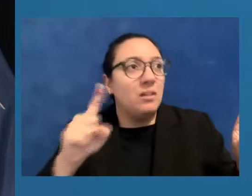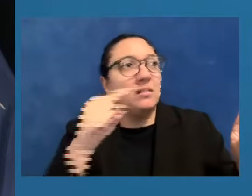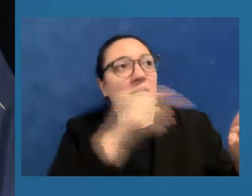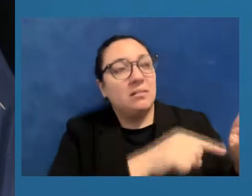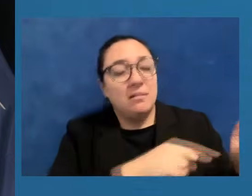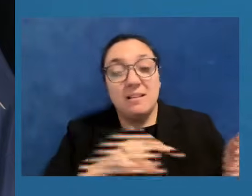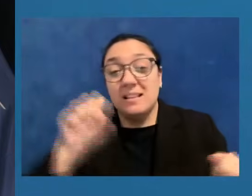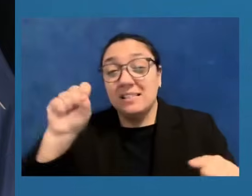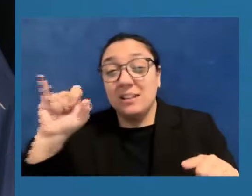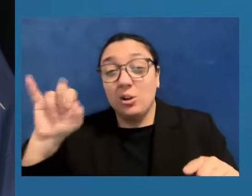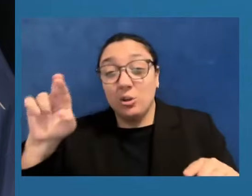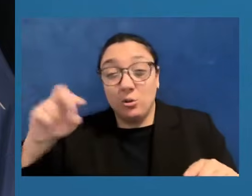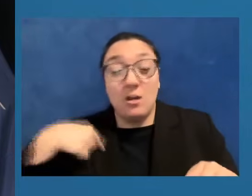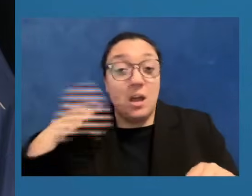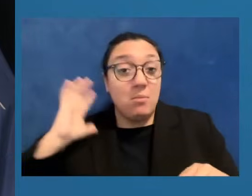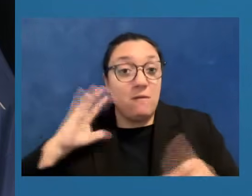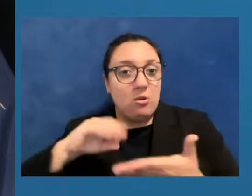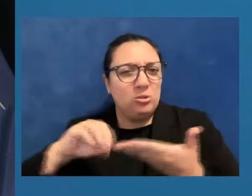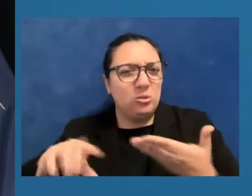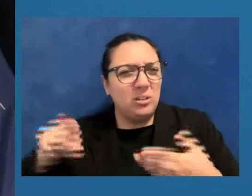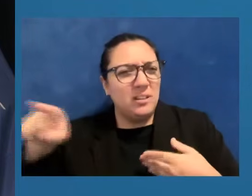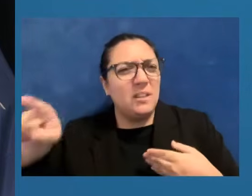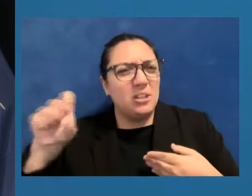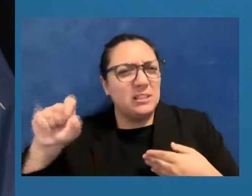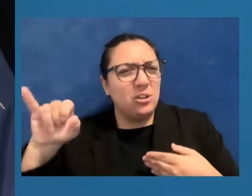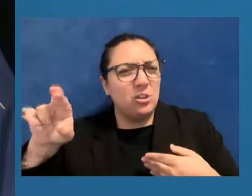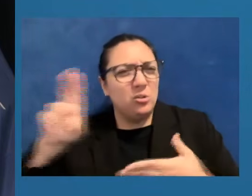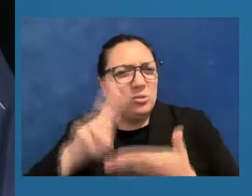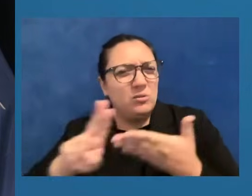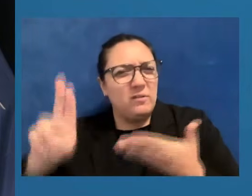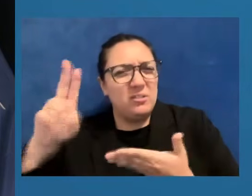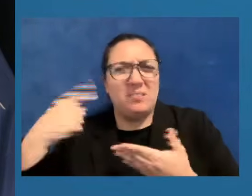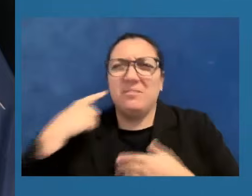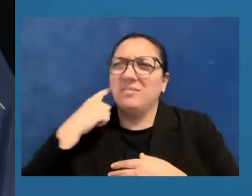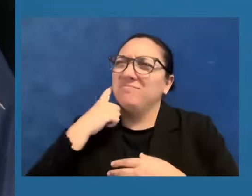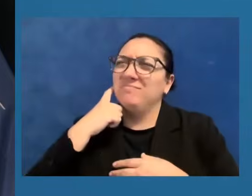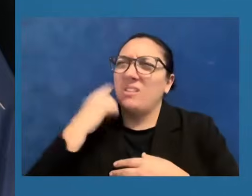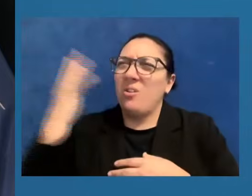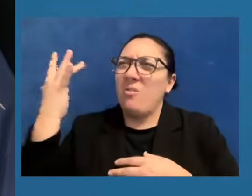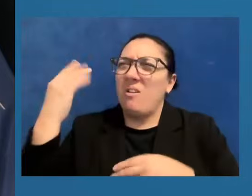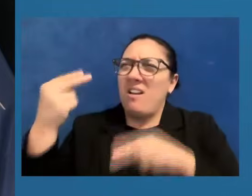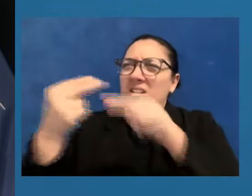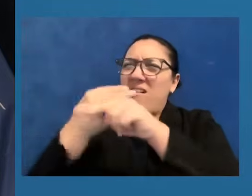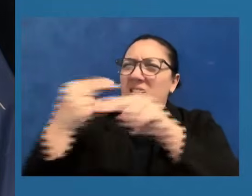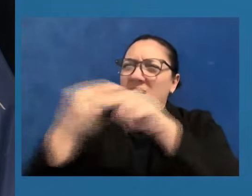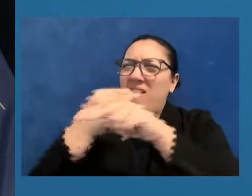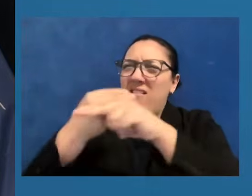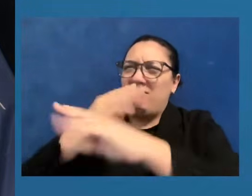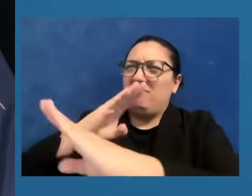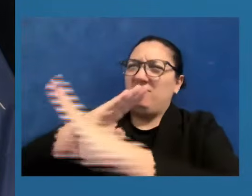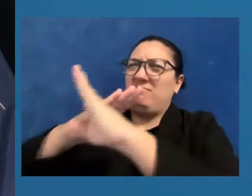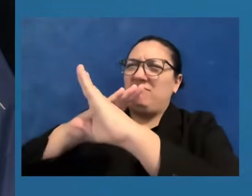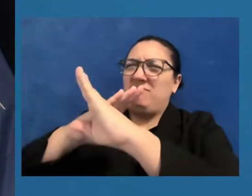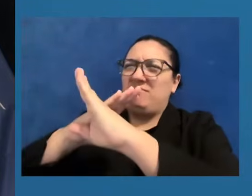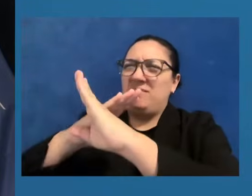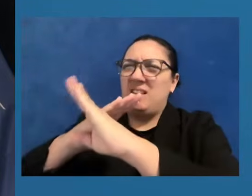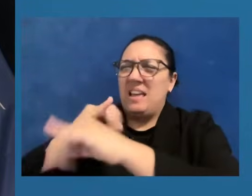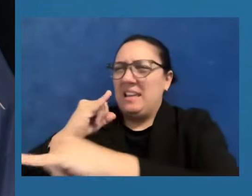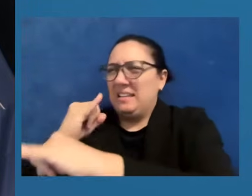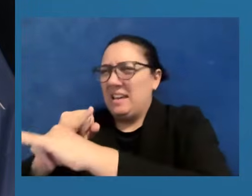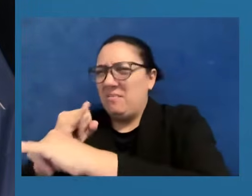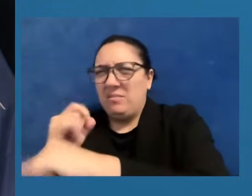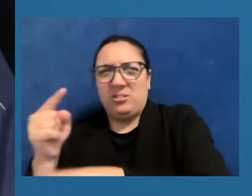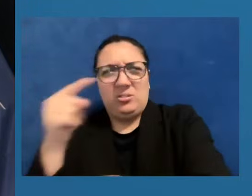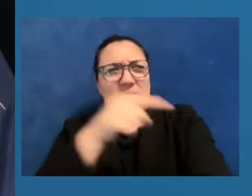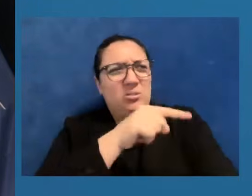Syracuse University, and I didn't understand why there was this highway that literally cut off the campus from the city. And I'd come back all these